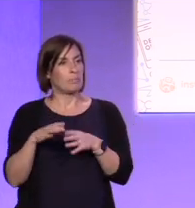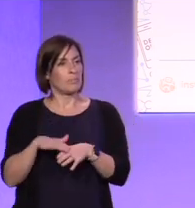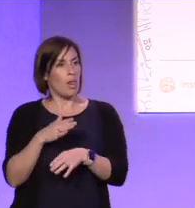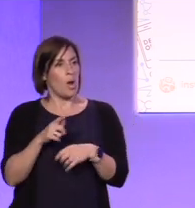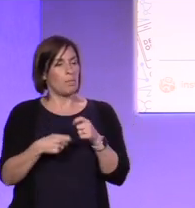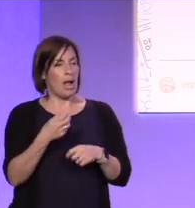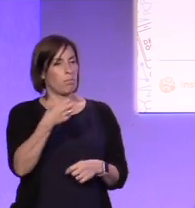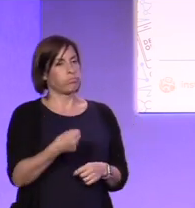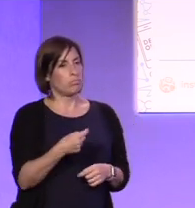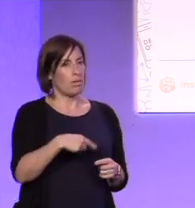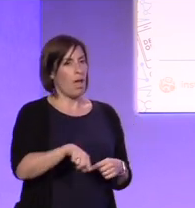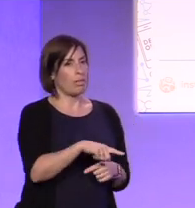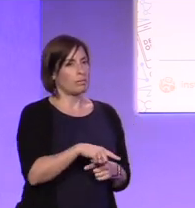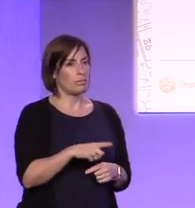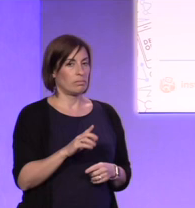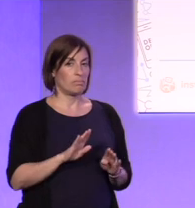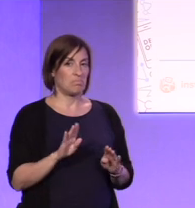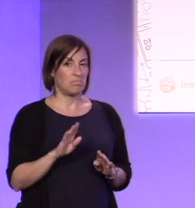Okay.